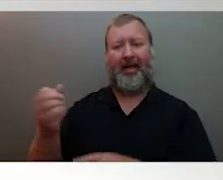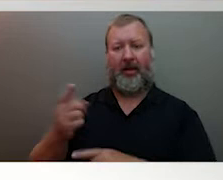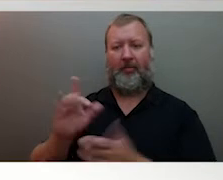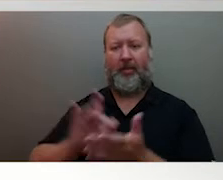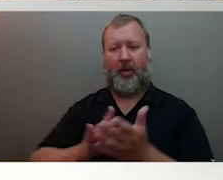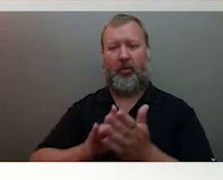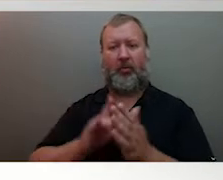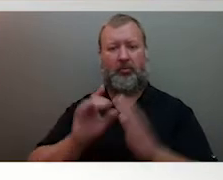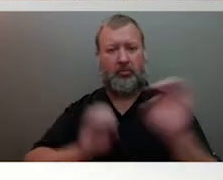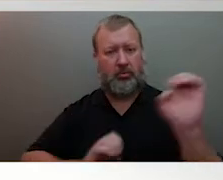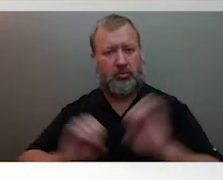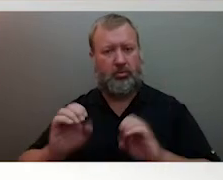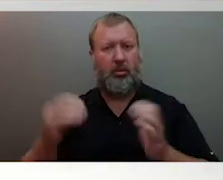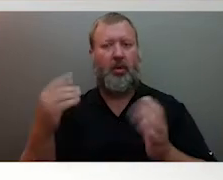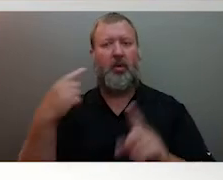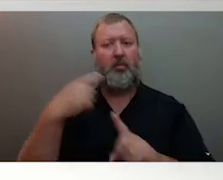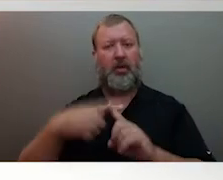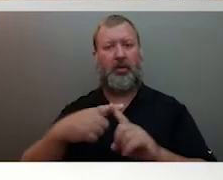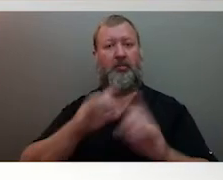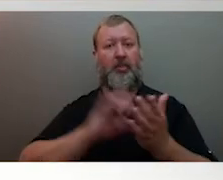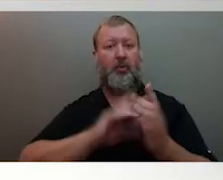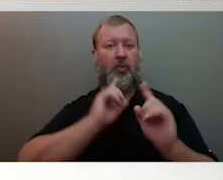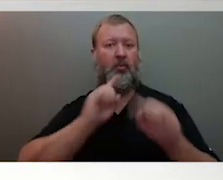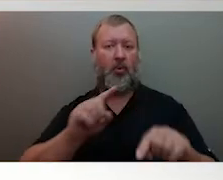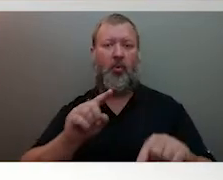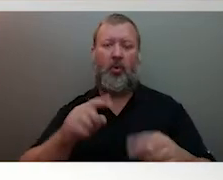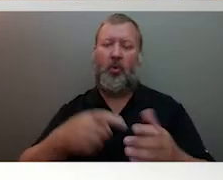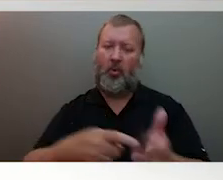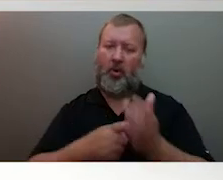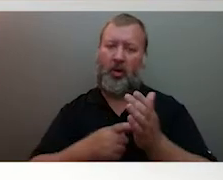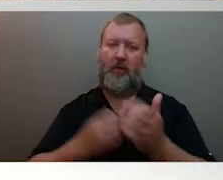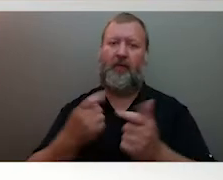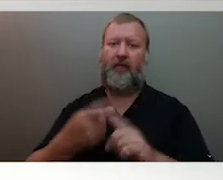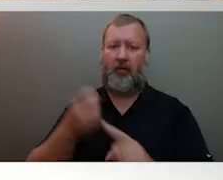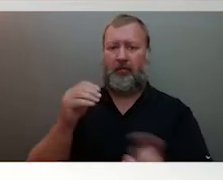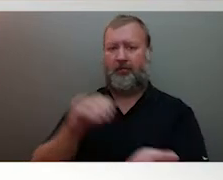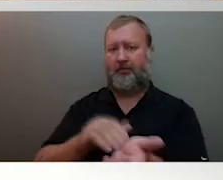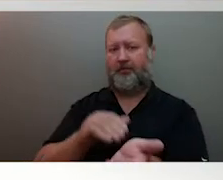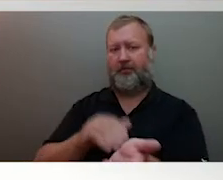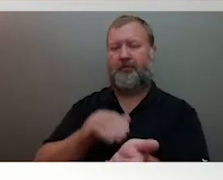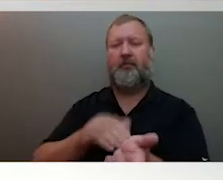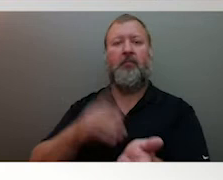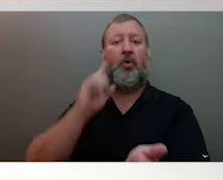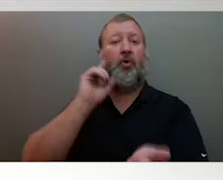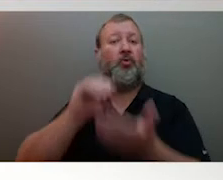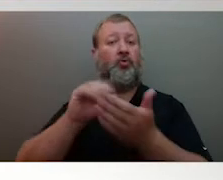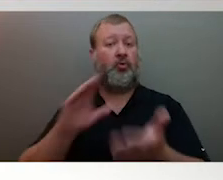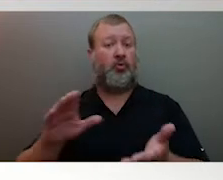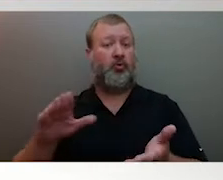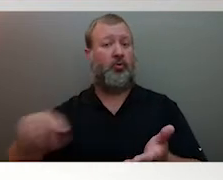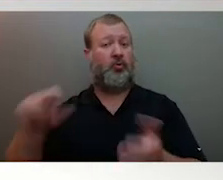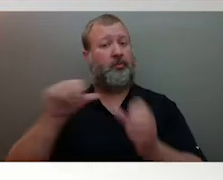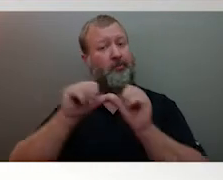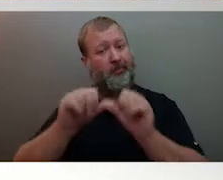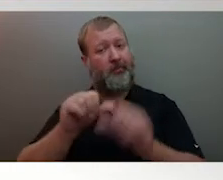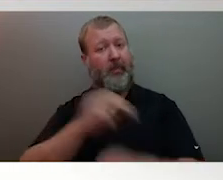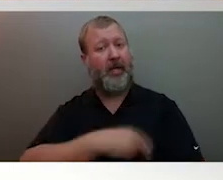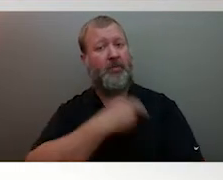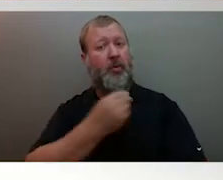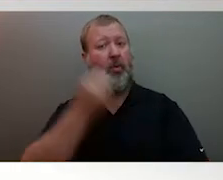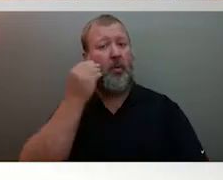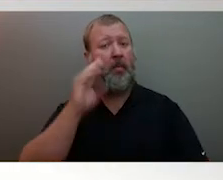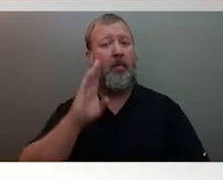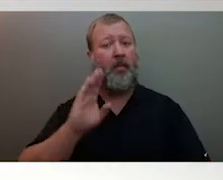medical examination and medical report is required from the physician in order for the student to remain on hospital